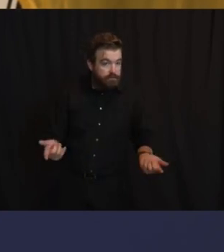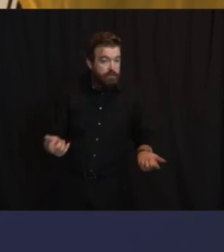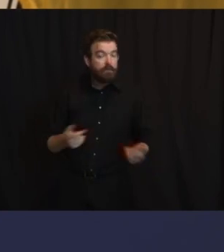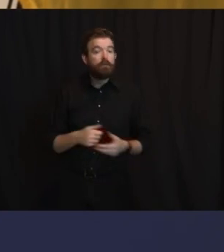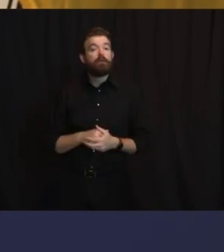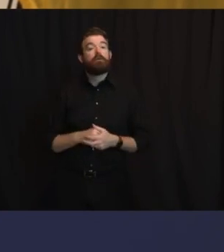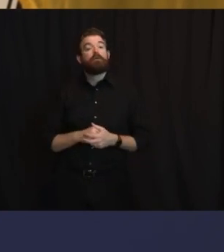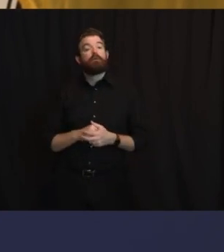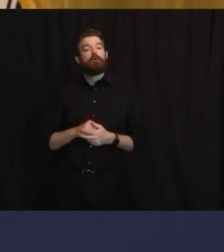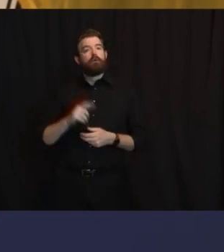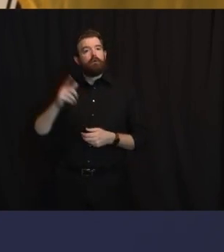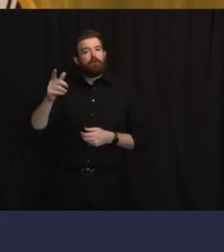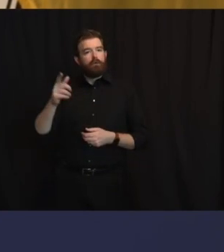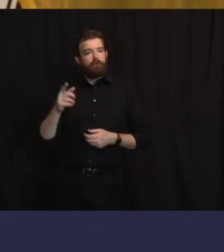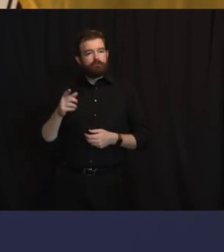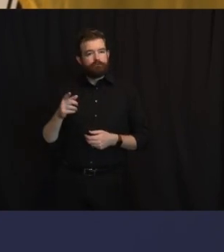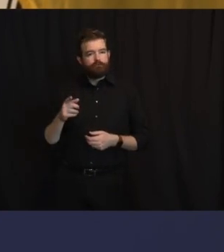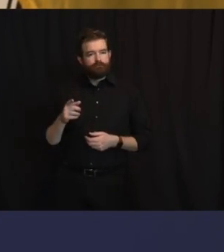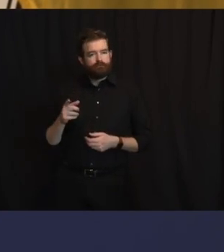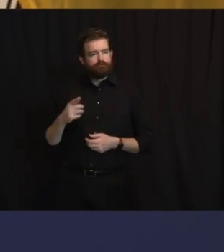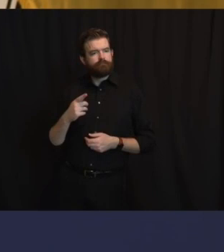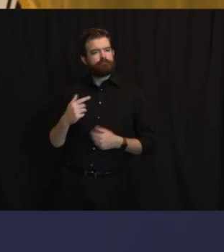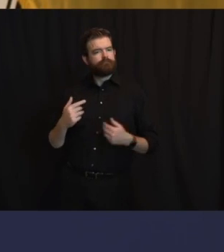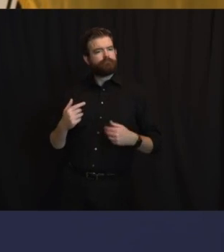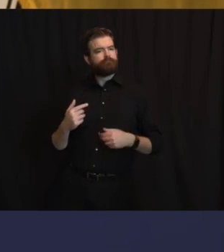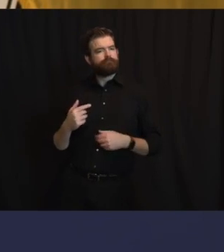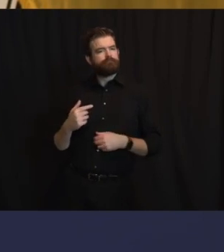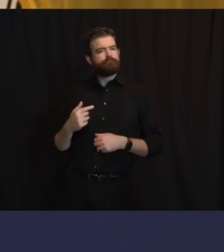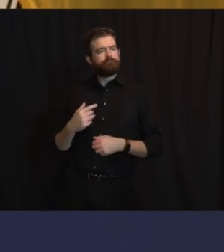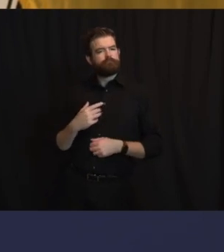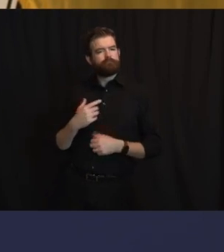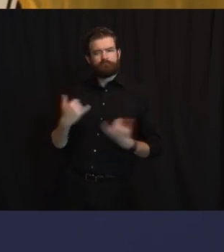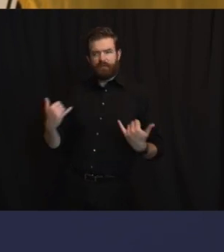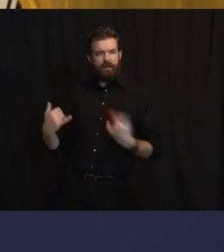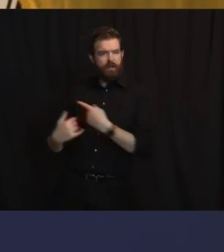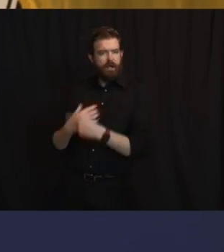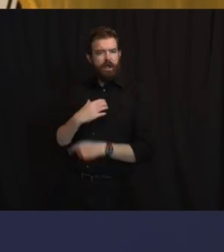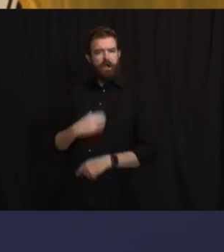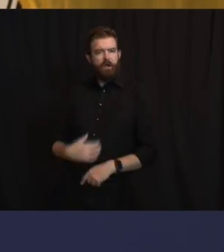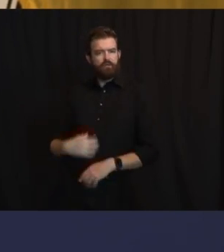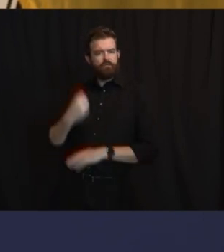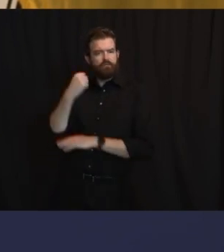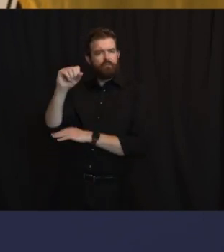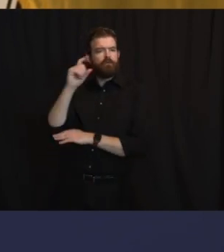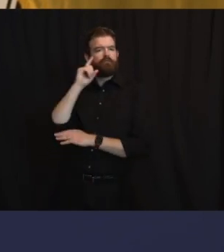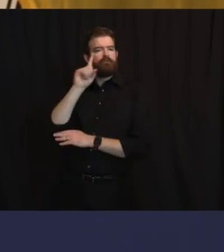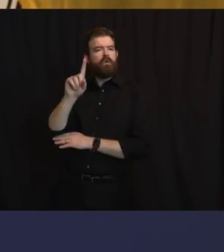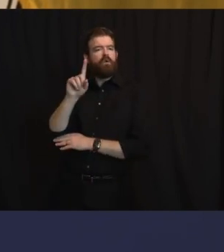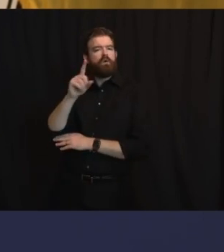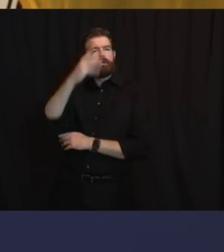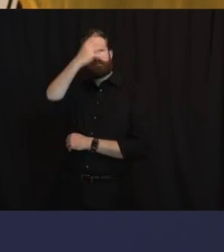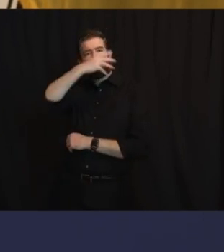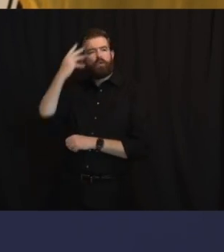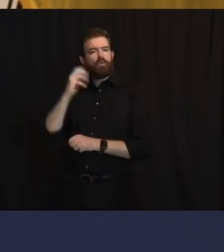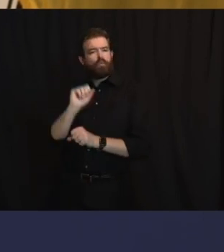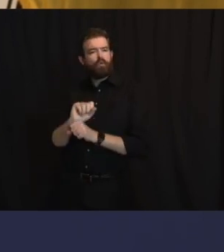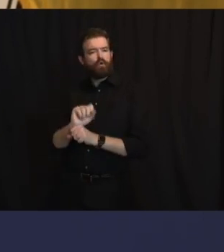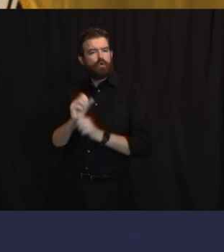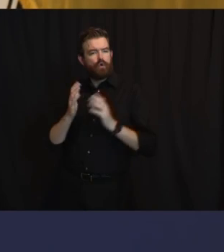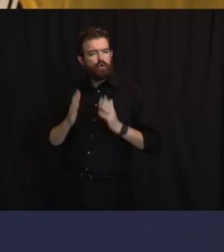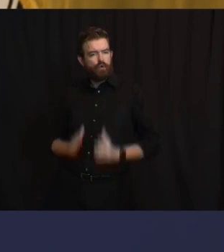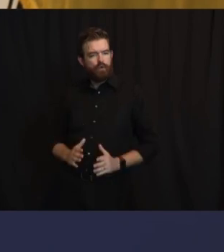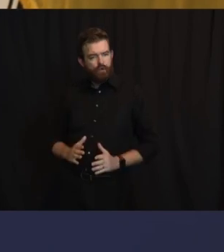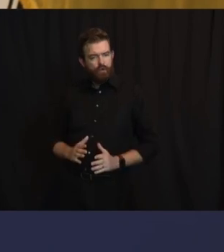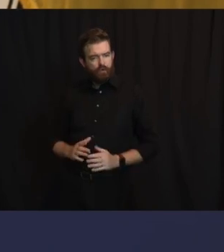their hunger strike. Candidly, how is it possible that New York and California were able to provide funds for their excluded workers,